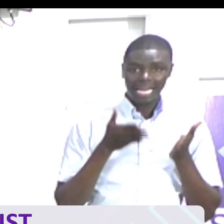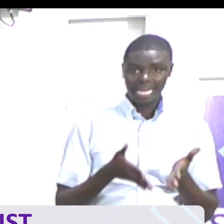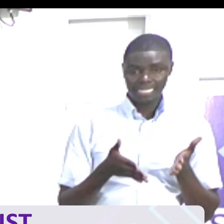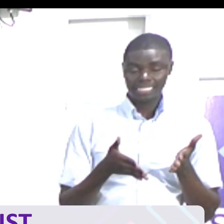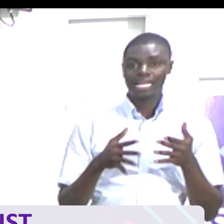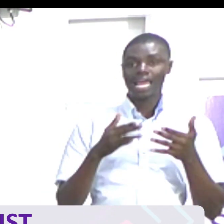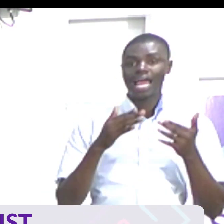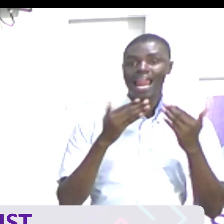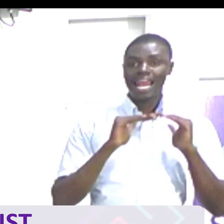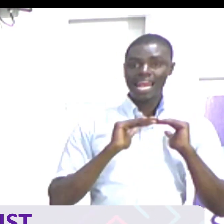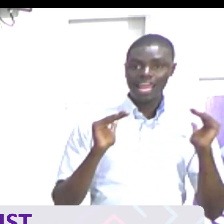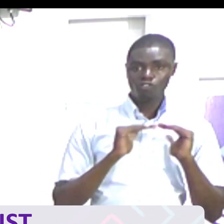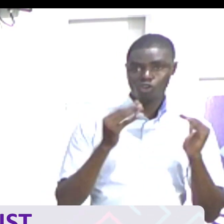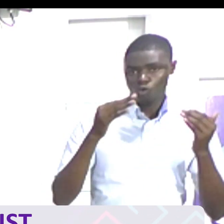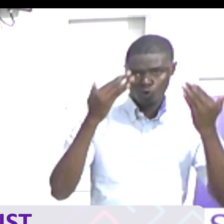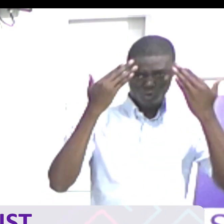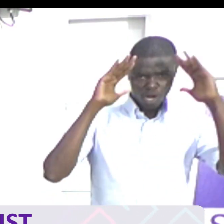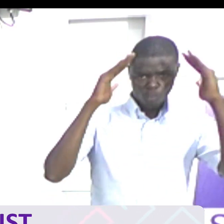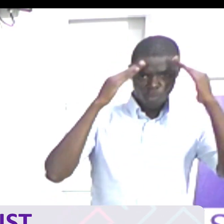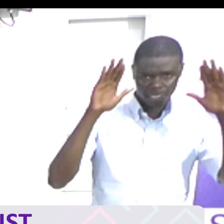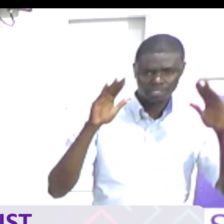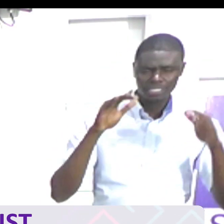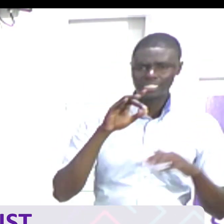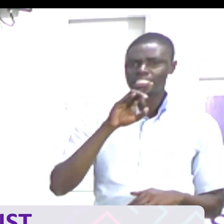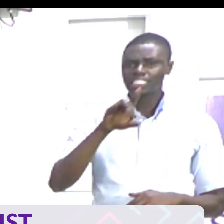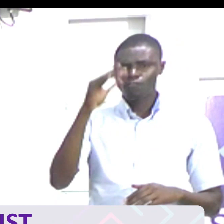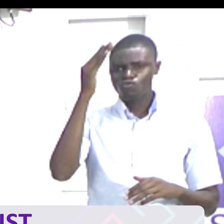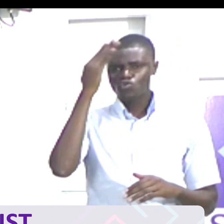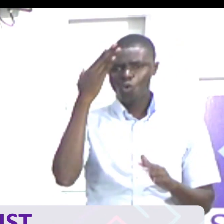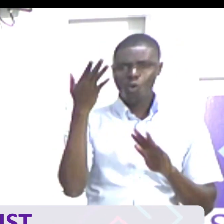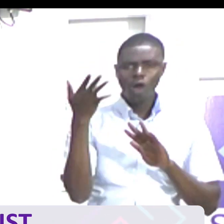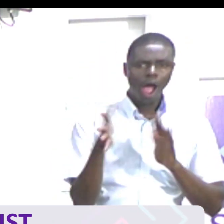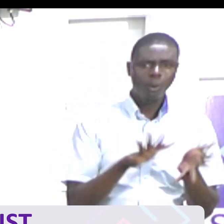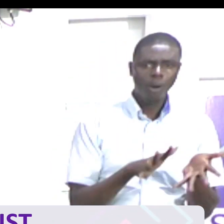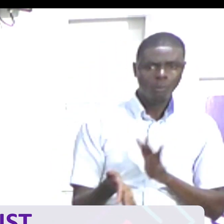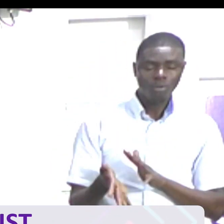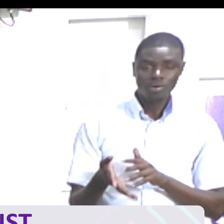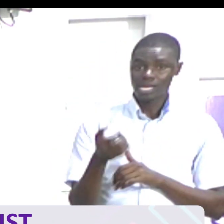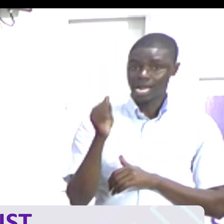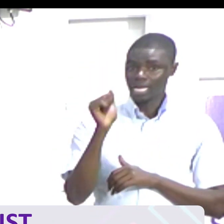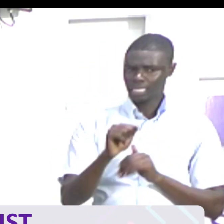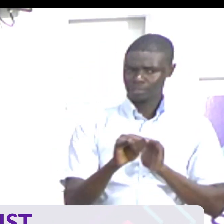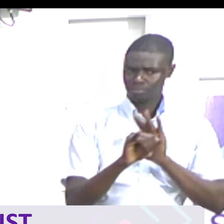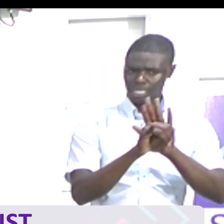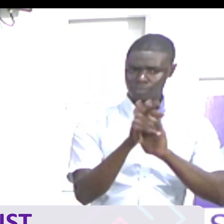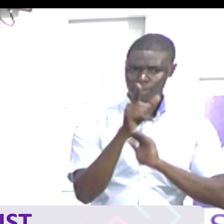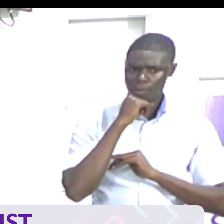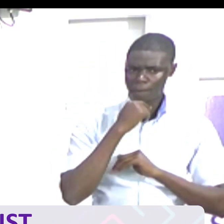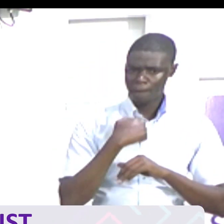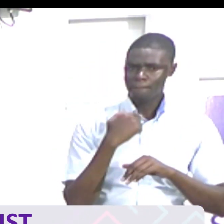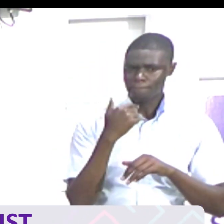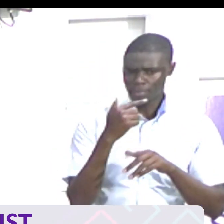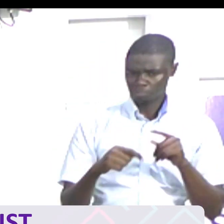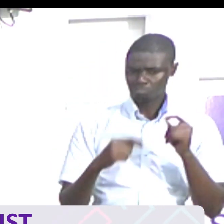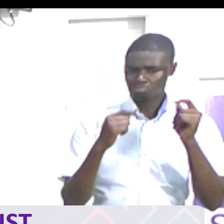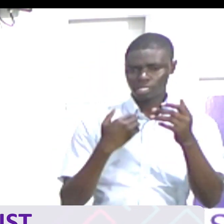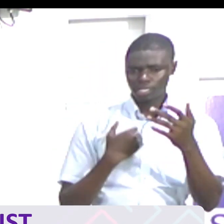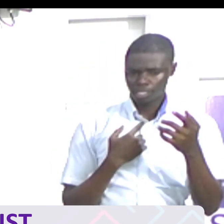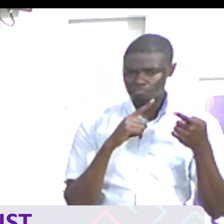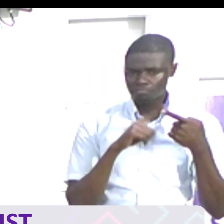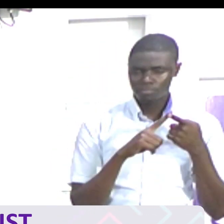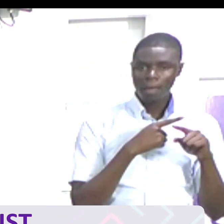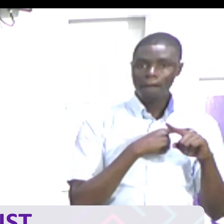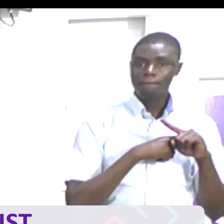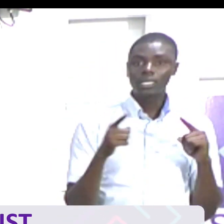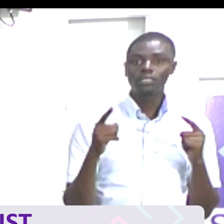awareness. Okay. How can you really know how to yes, be identified, I'm good at this. Yeah. Sindio? But